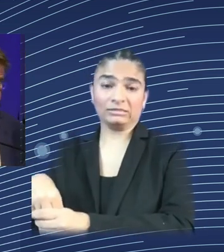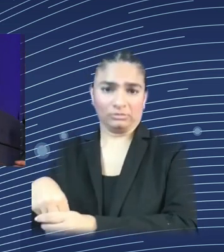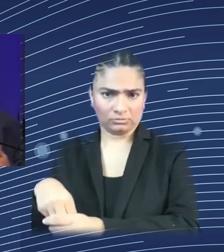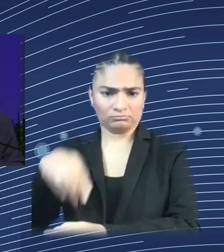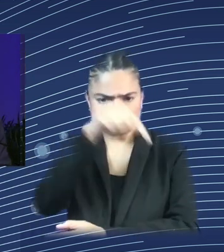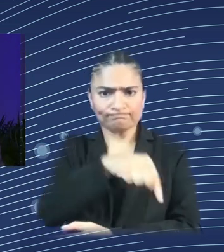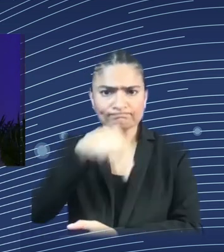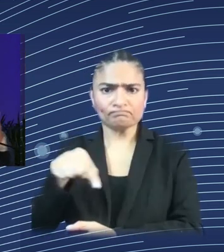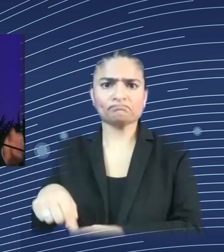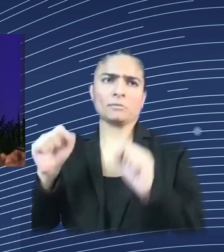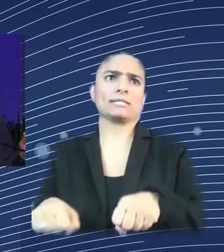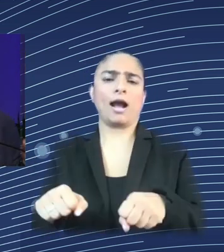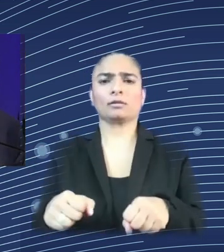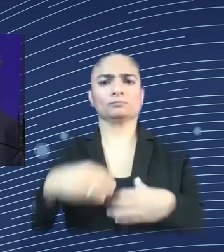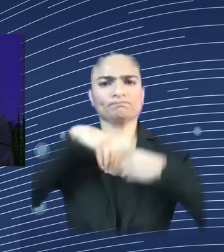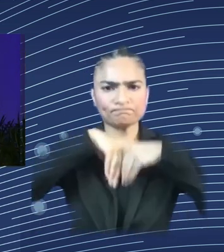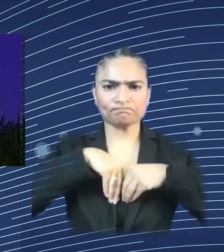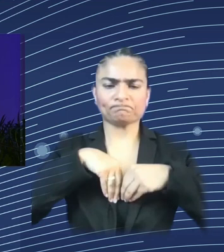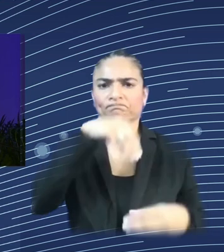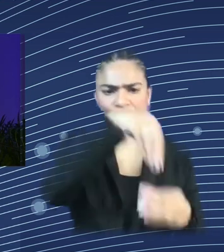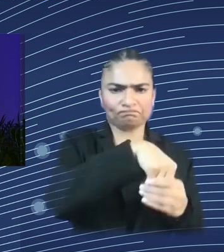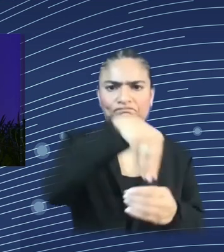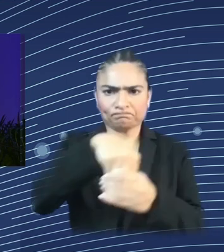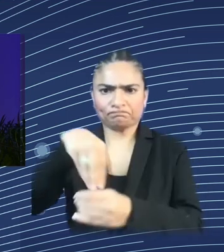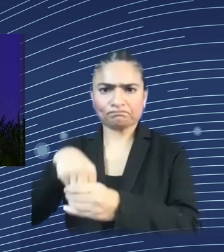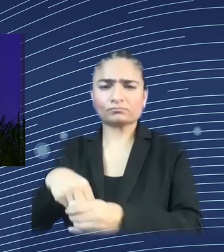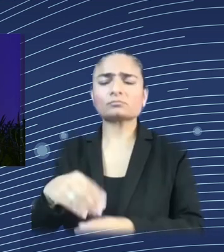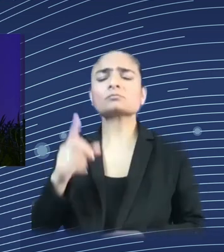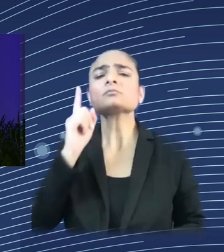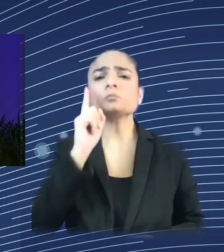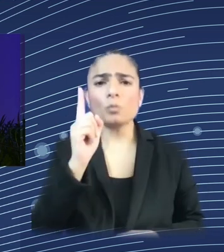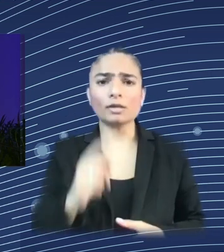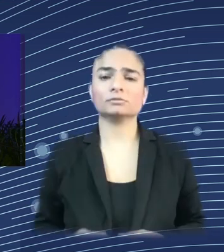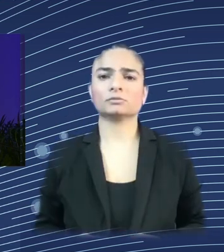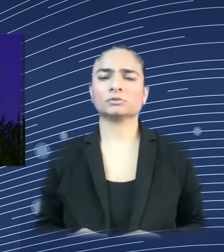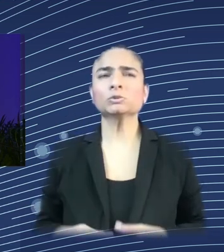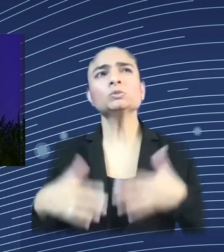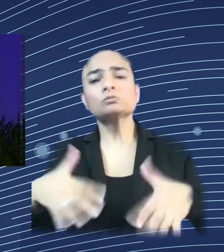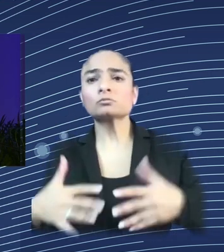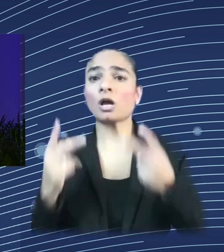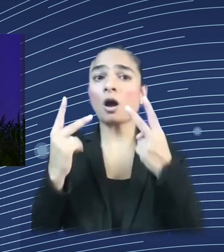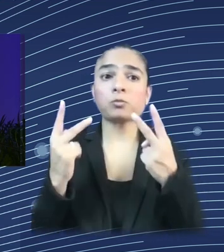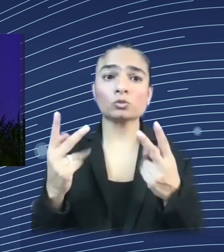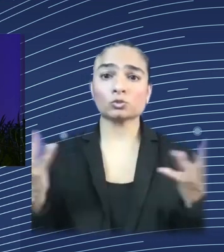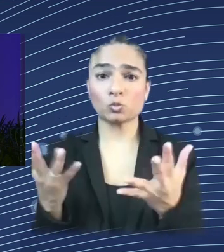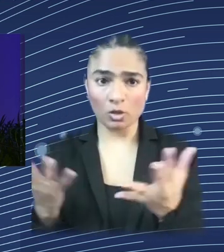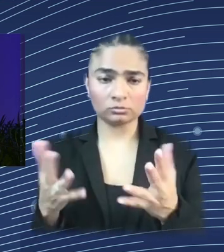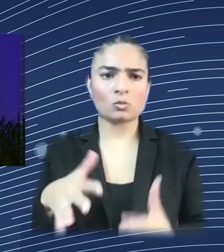non-paying contributions, the salaries and so on. I will not go into depth with it because it's too technically otherwise. Okay, next one.